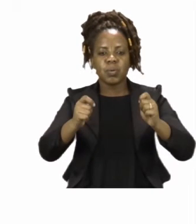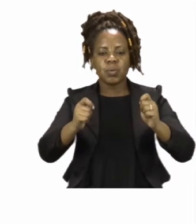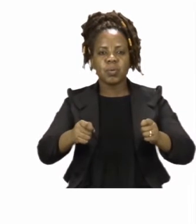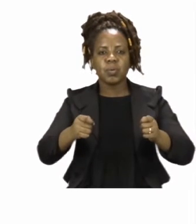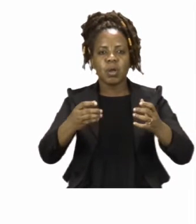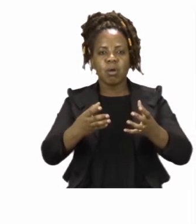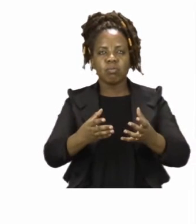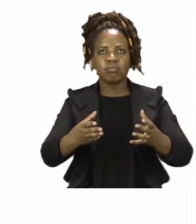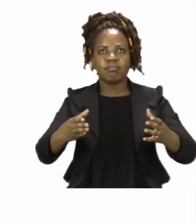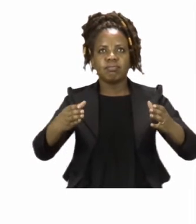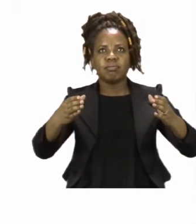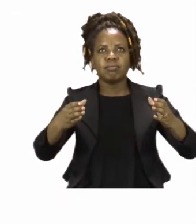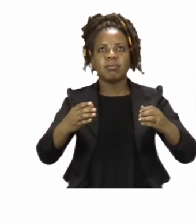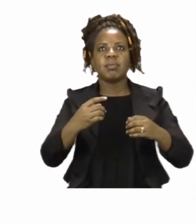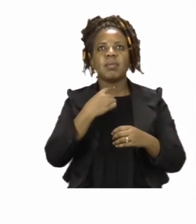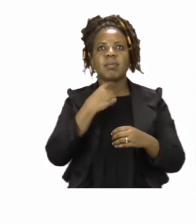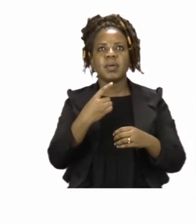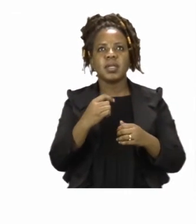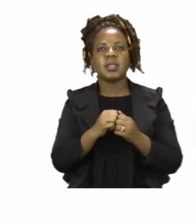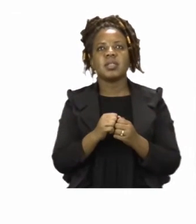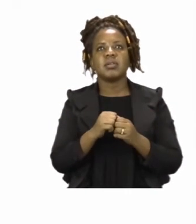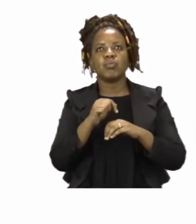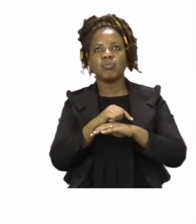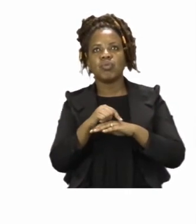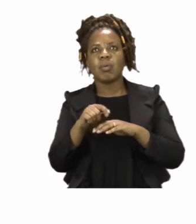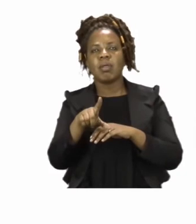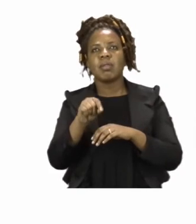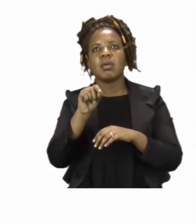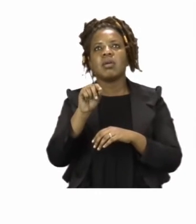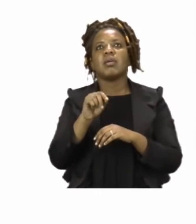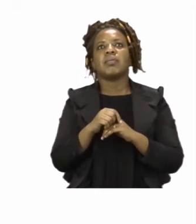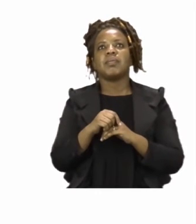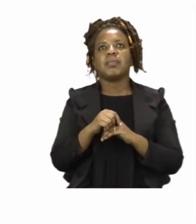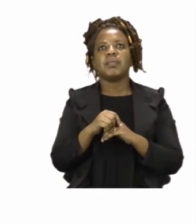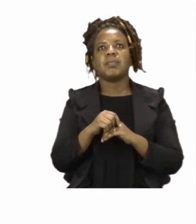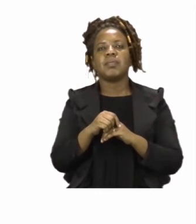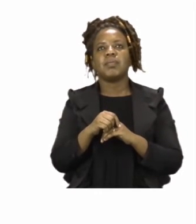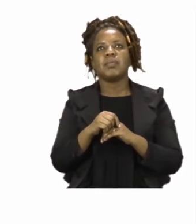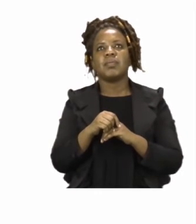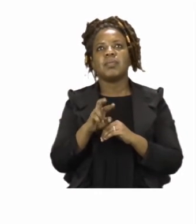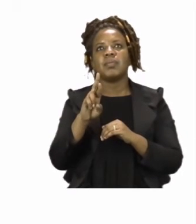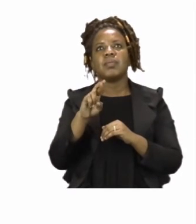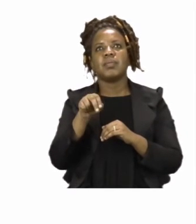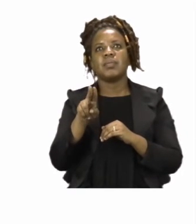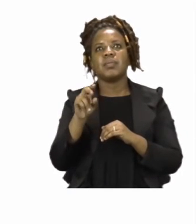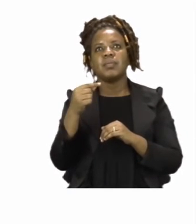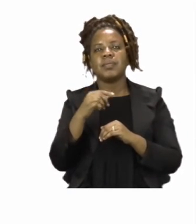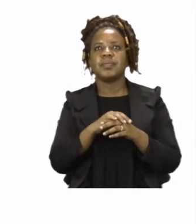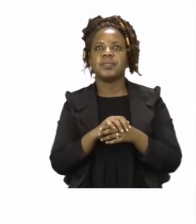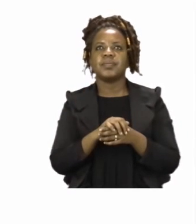dash the rug the picnic basket is dash the rug